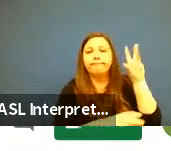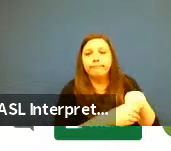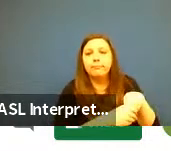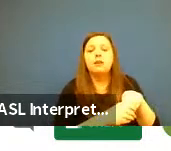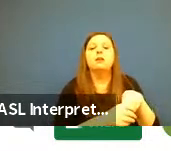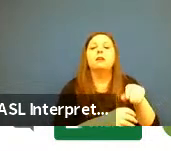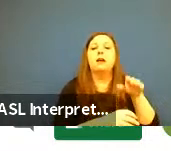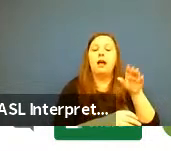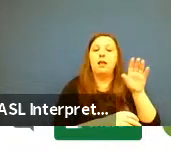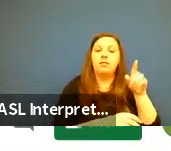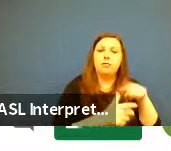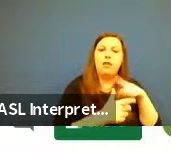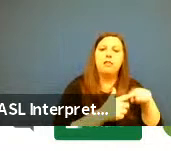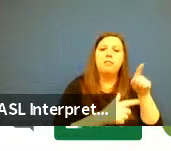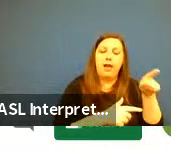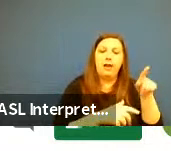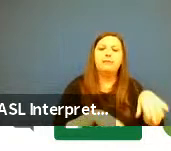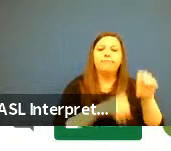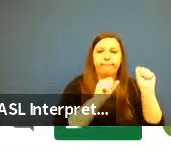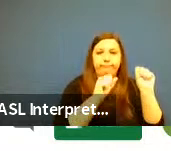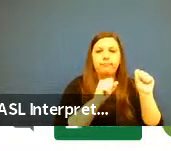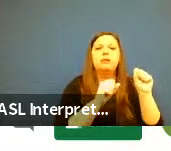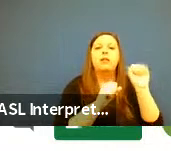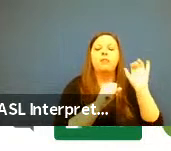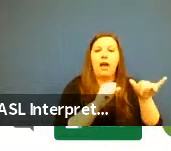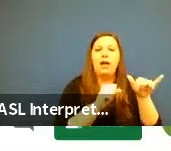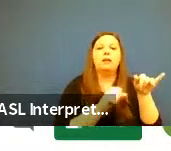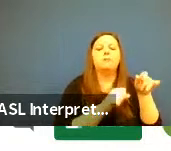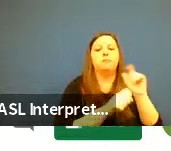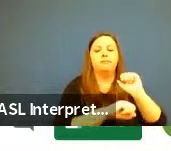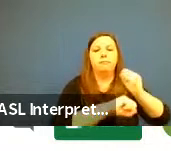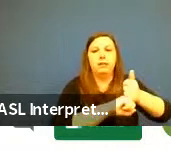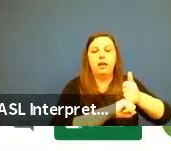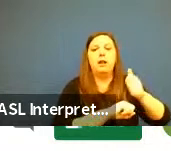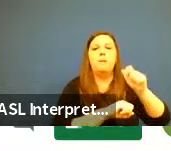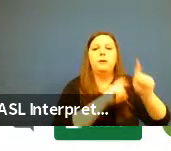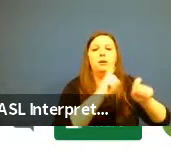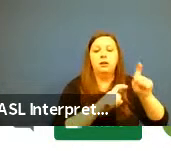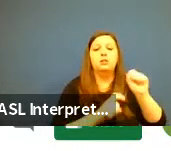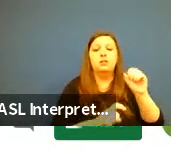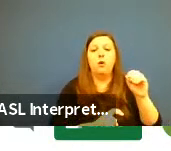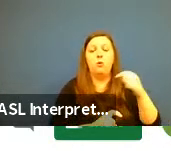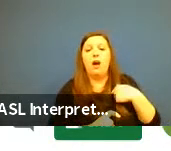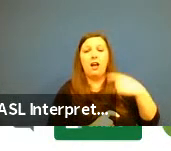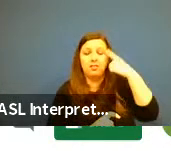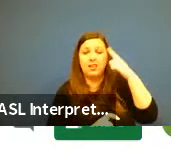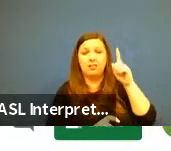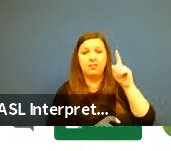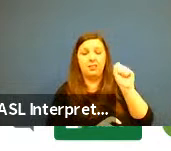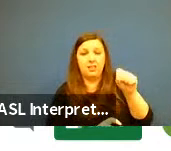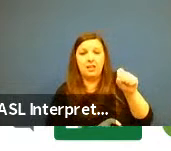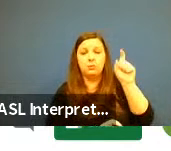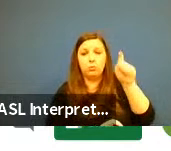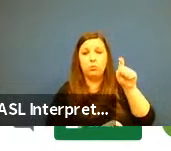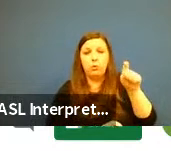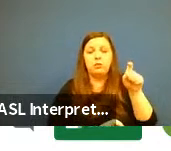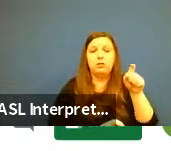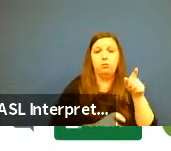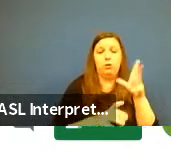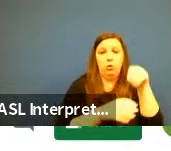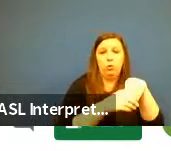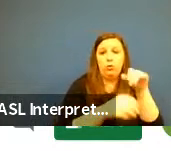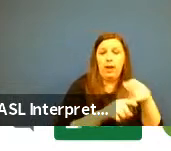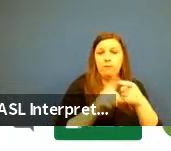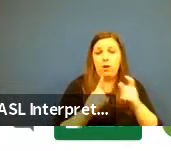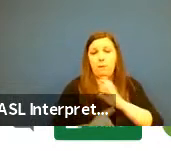information. It would definitely include knowledge of the board and the school district and the stakeholder group. Okay, so what I hear